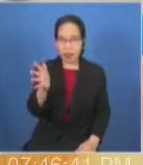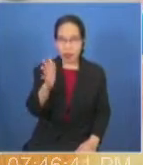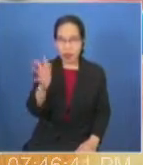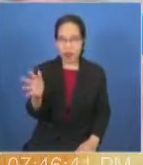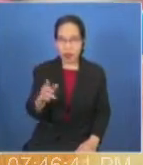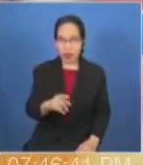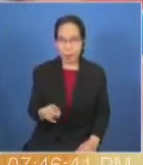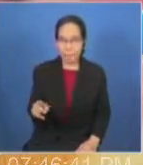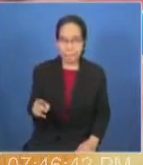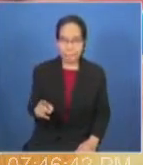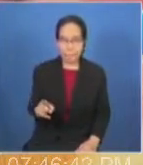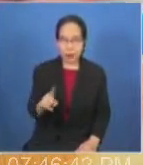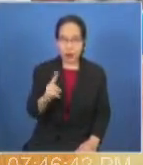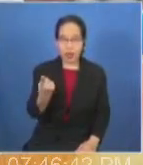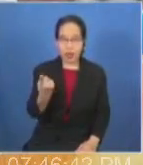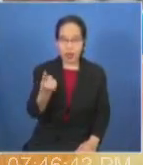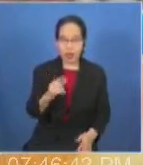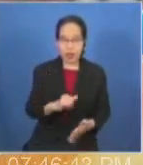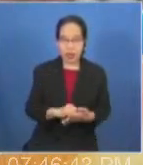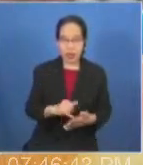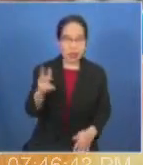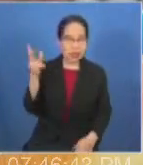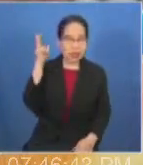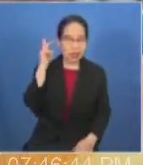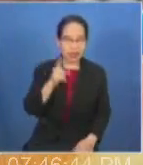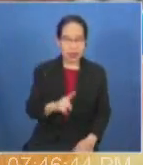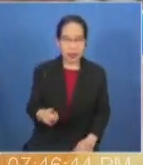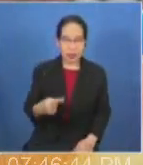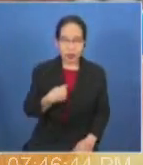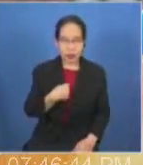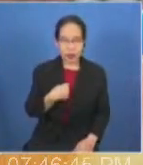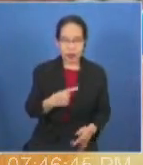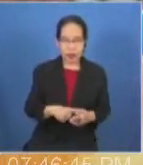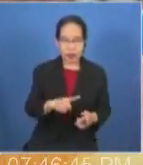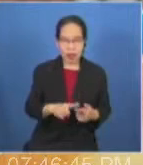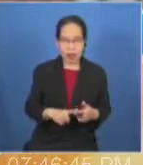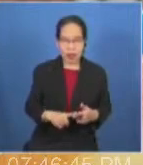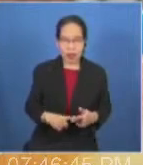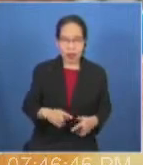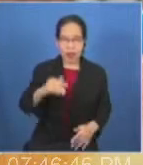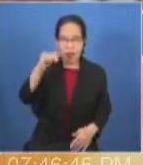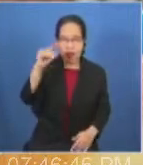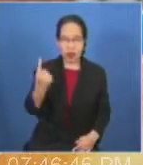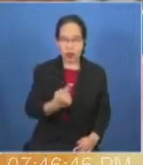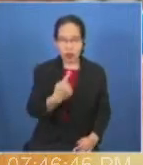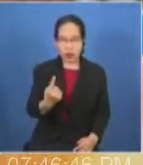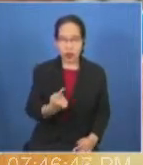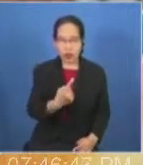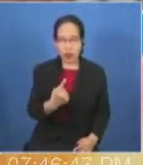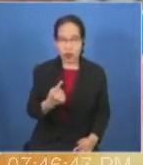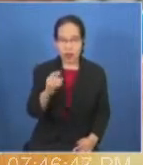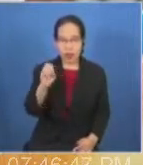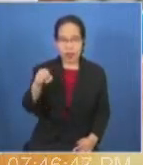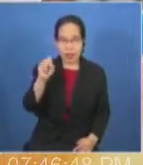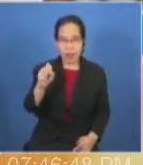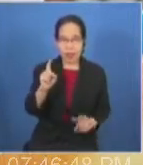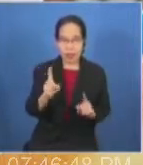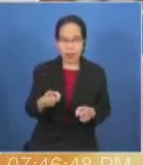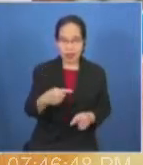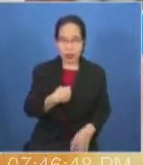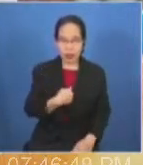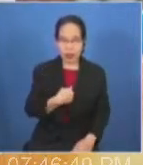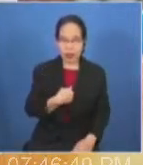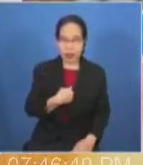If I speak to them, well, a little reprimand, they listen. And then they grew up